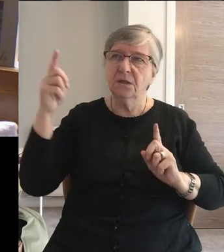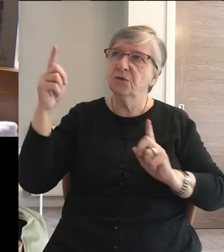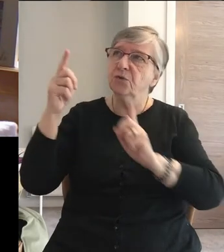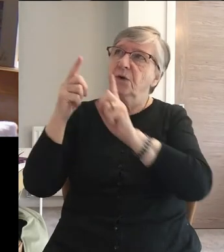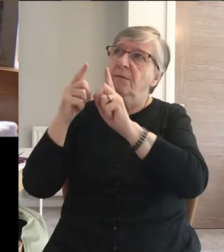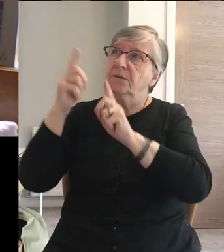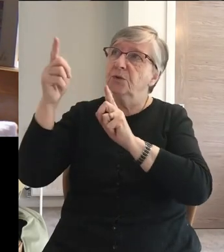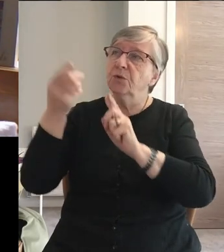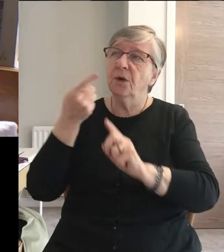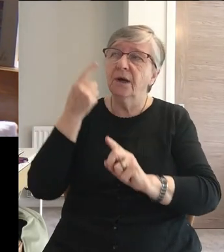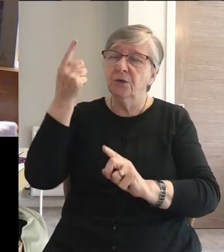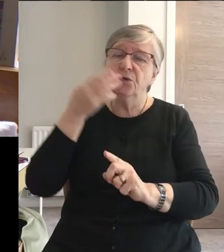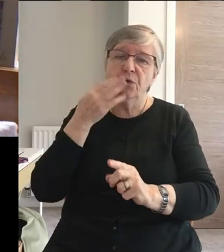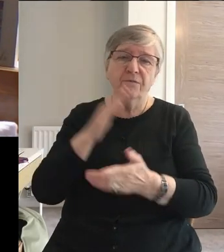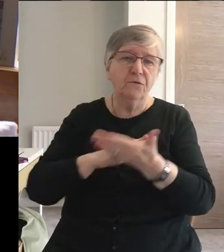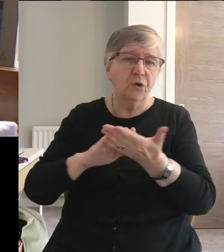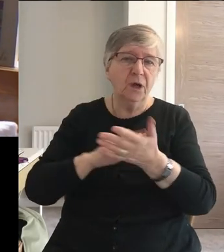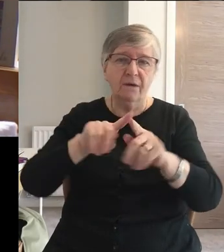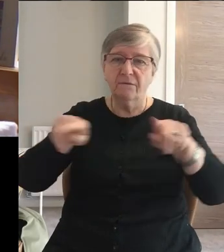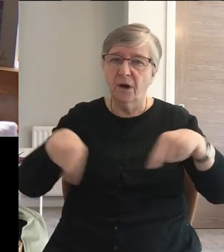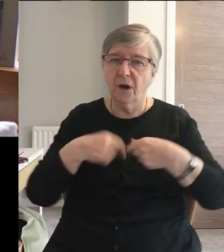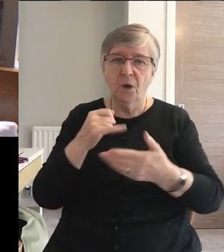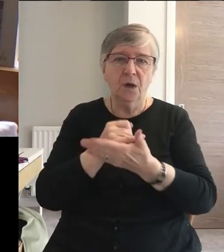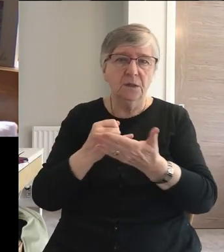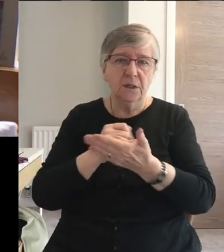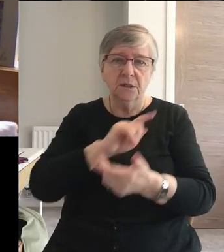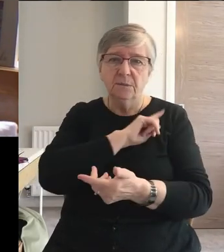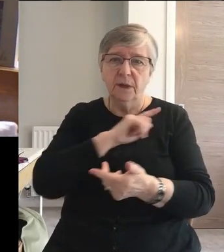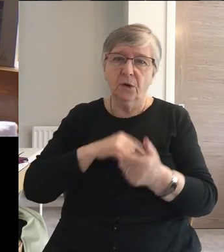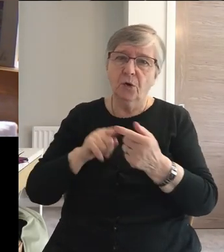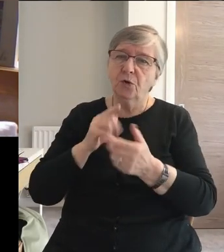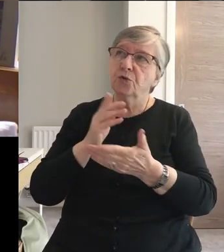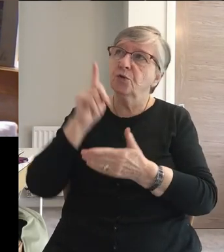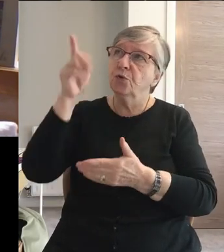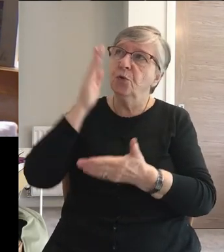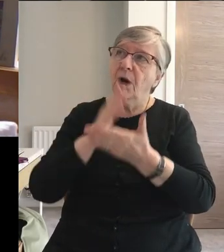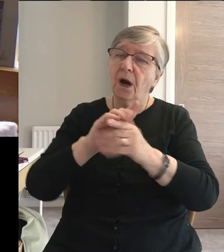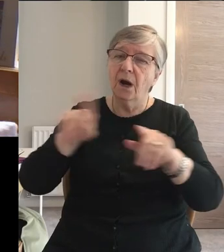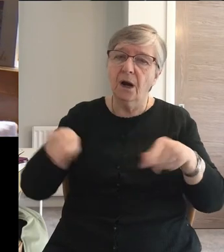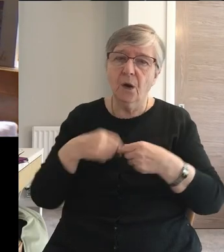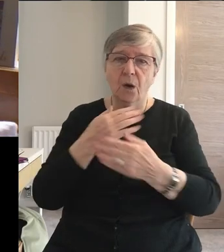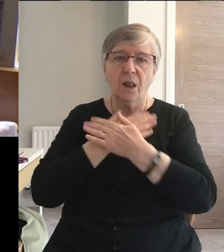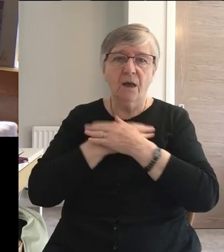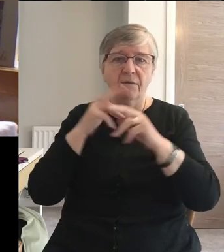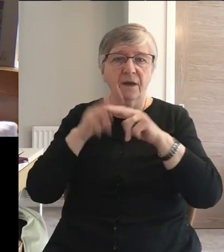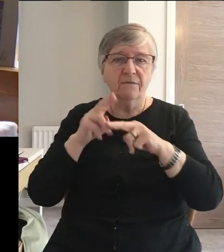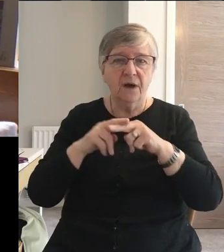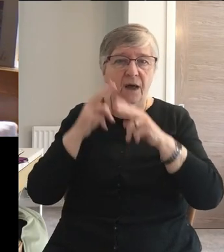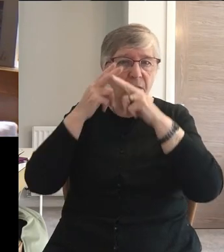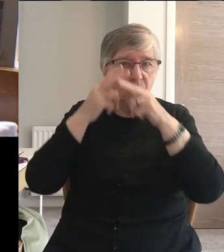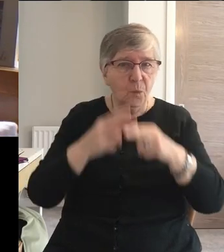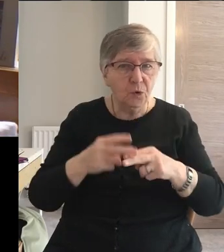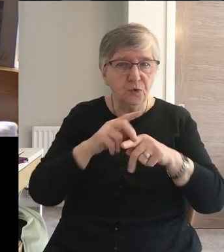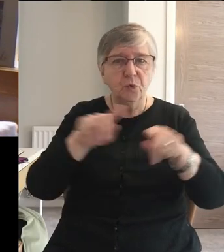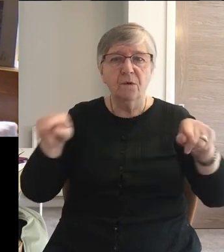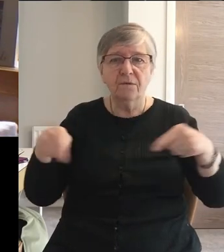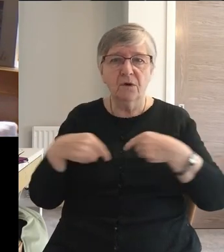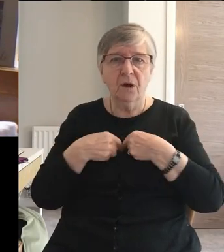us all our shortcomings, because you are our loving Father, watching over us always and hearing our prayers.